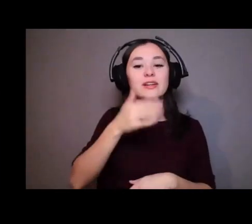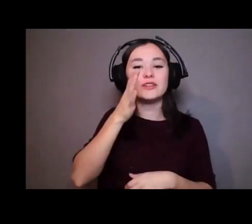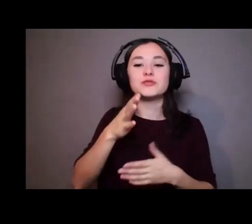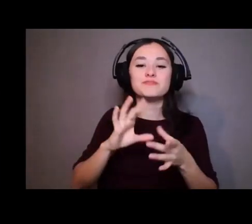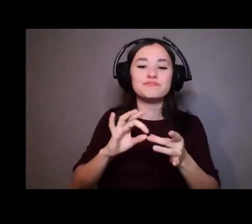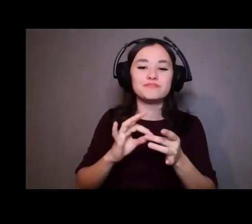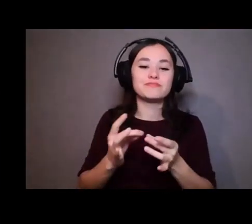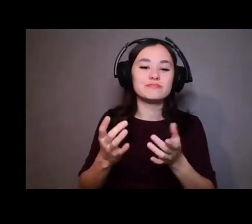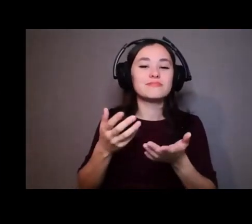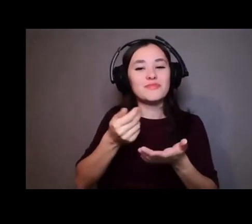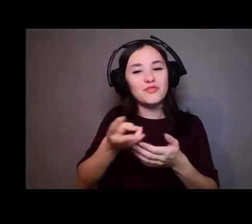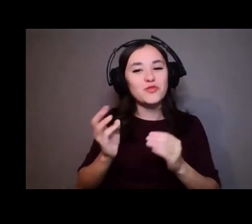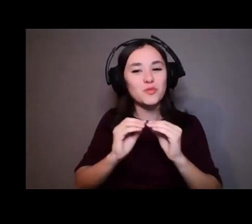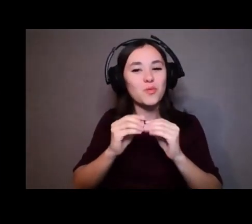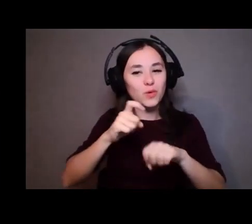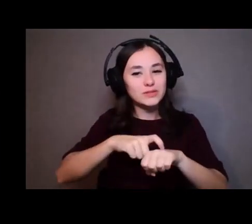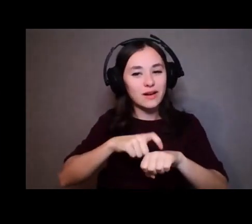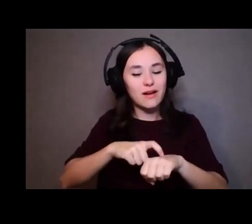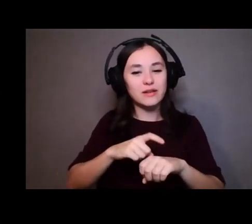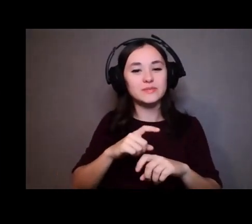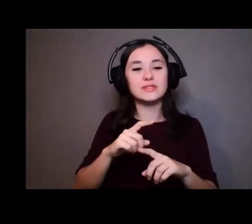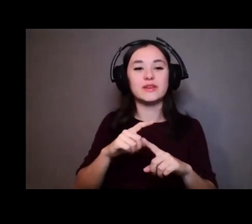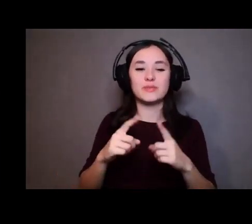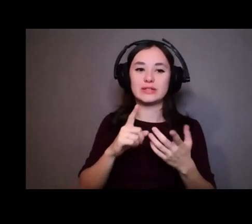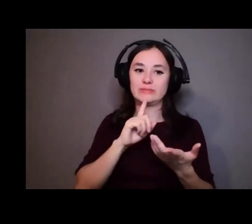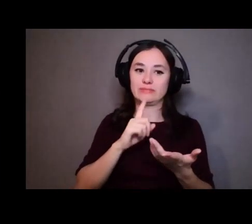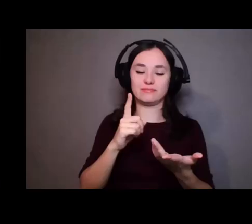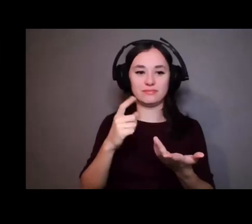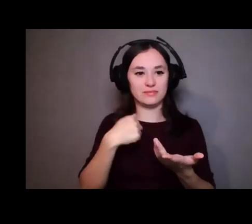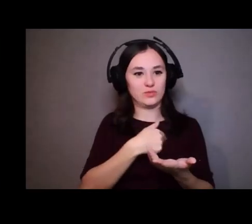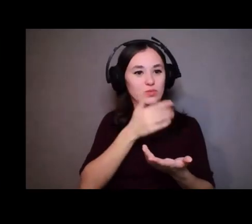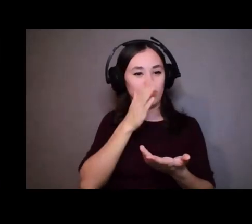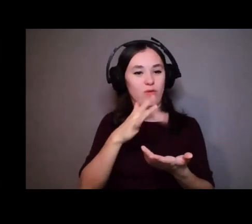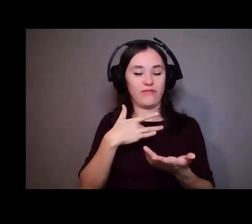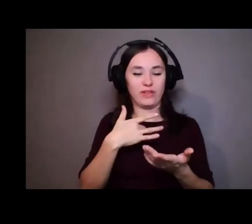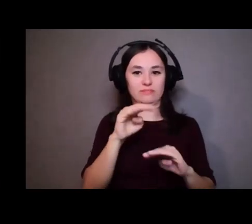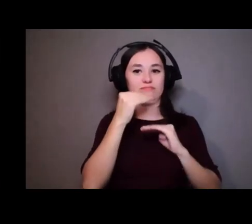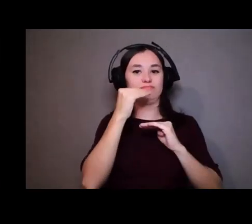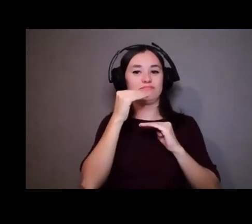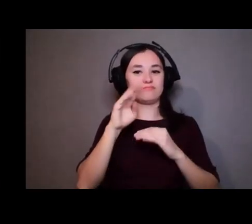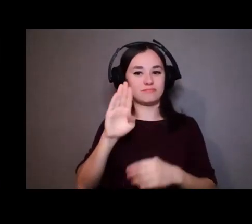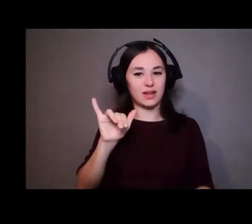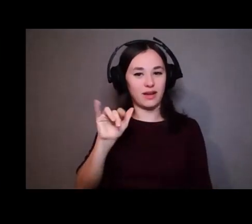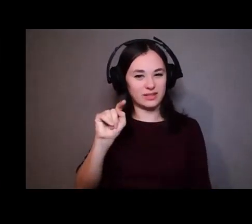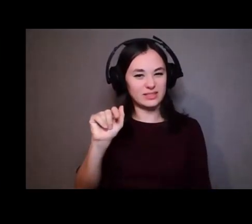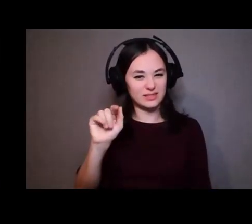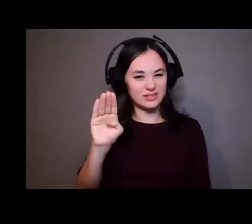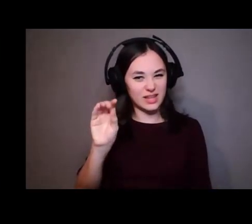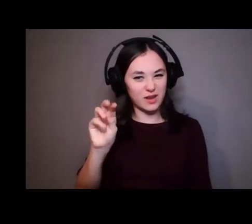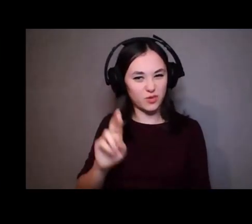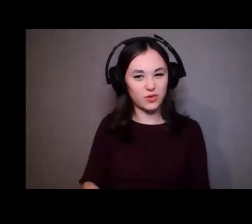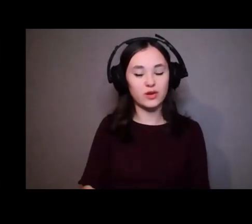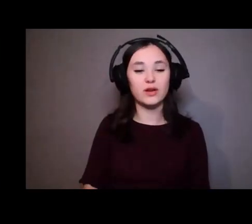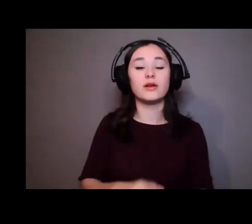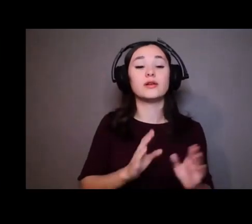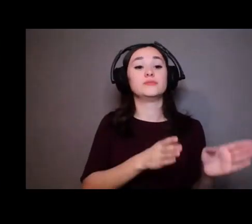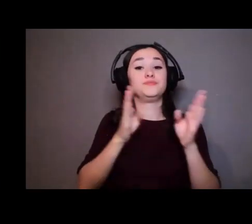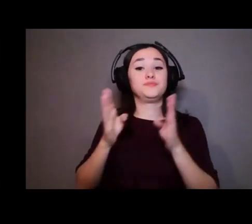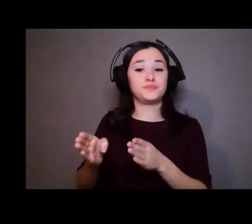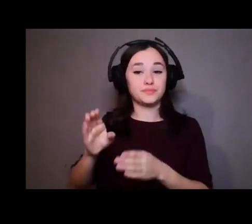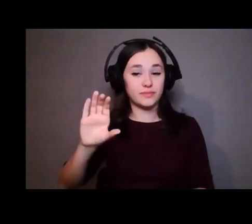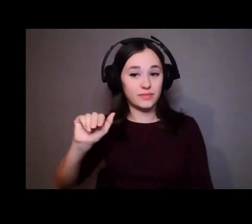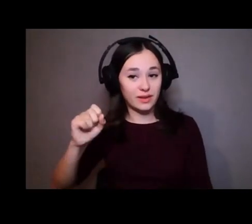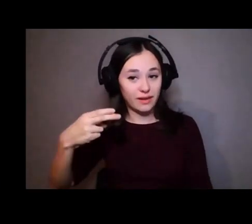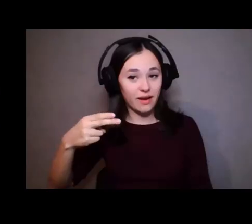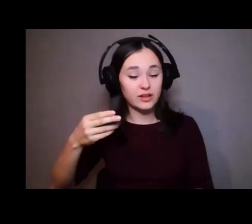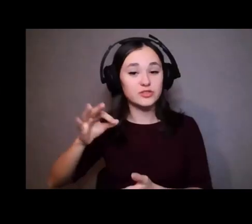more times, it really will be limited by TABOR. On the cash fund side, the